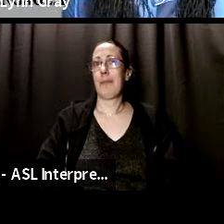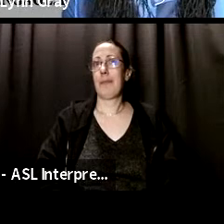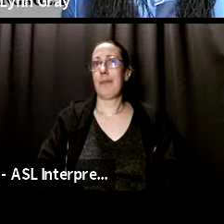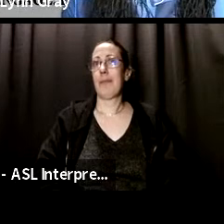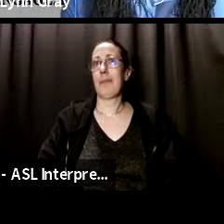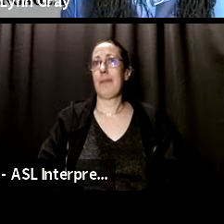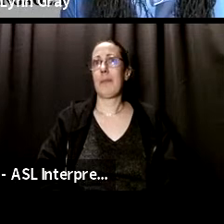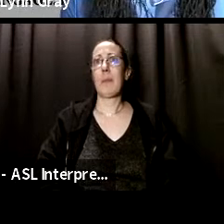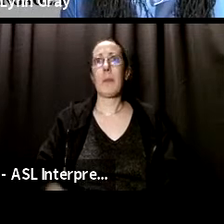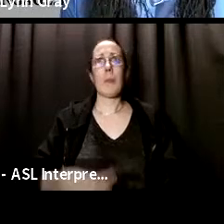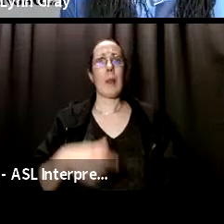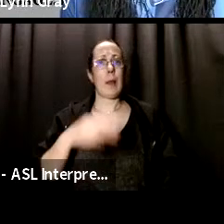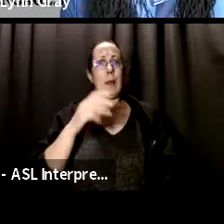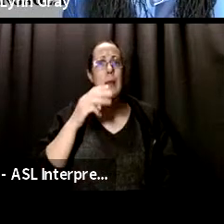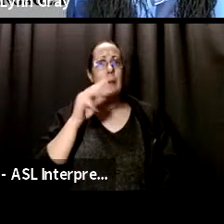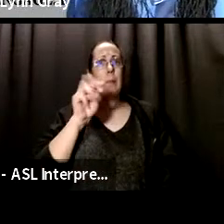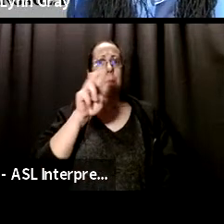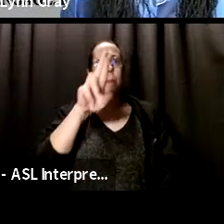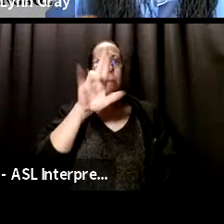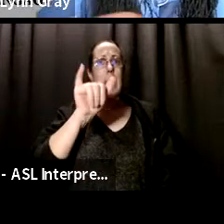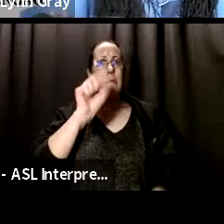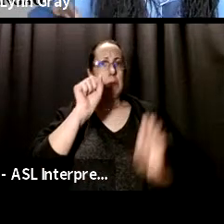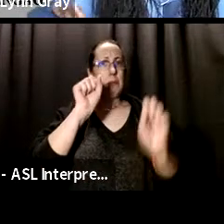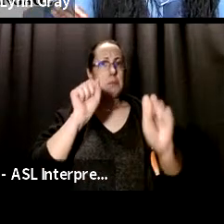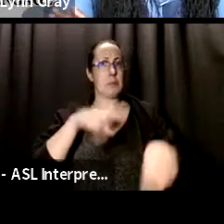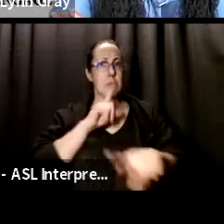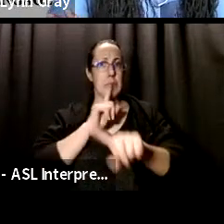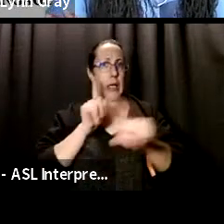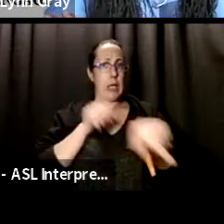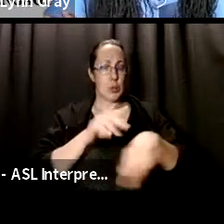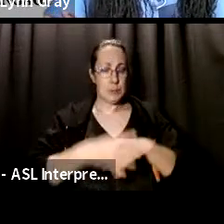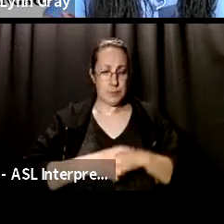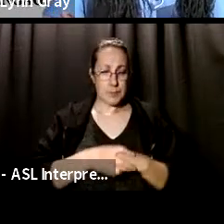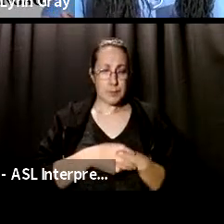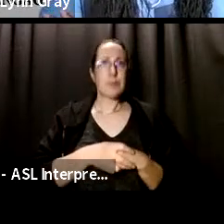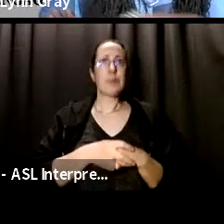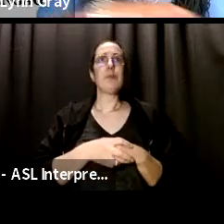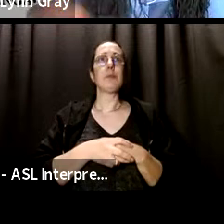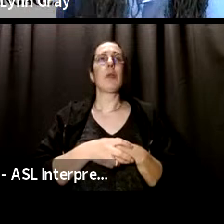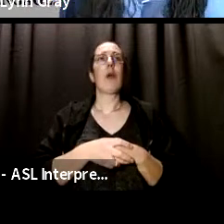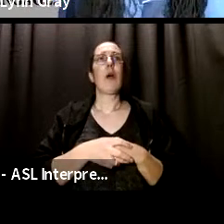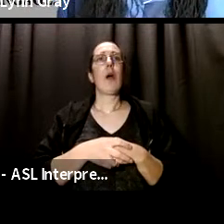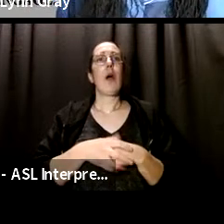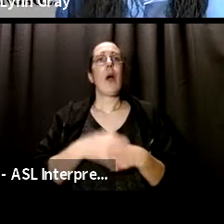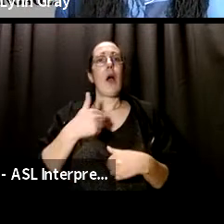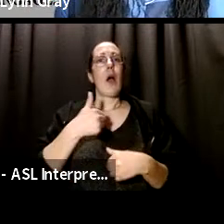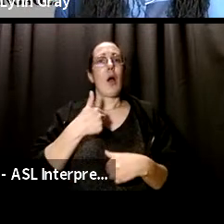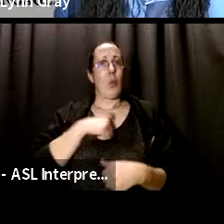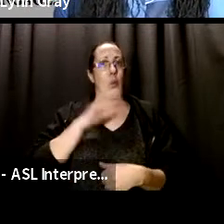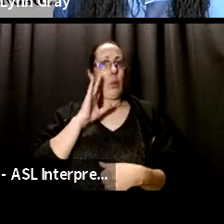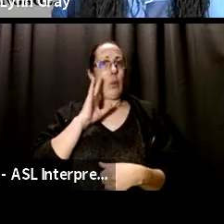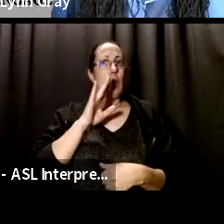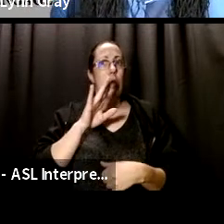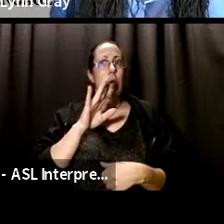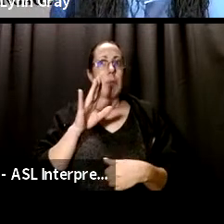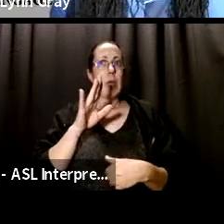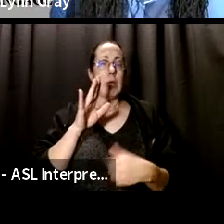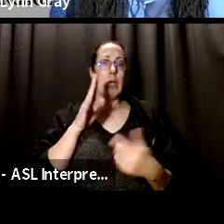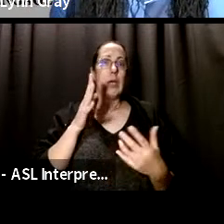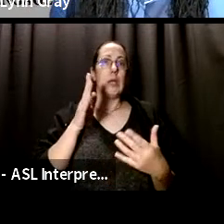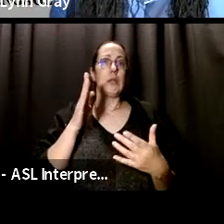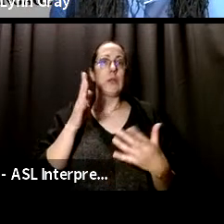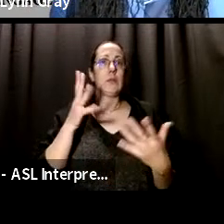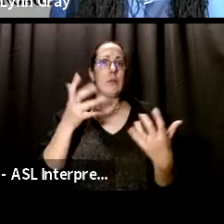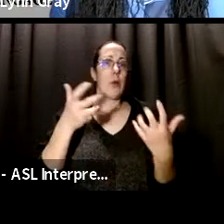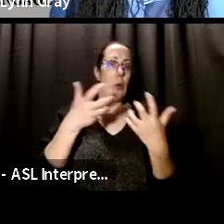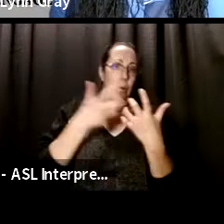I can help answer that. Yes. Yeah, this is Mary here. So yeah, so we'll be looking, it'll be a combination